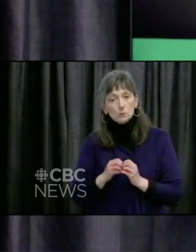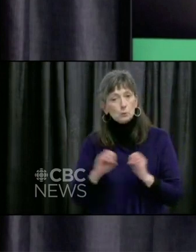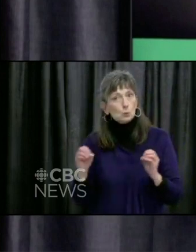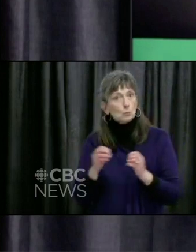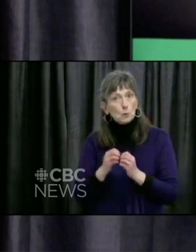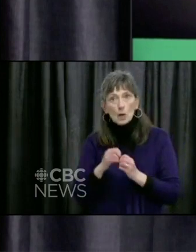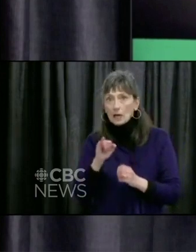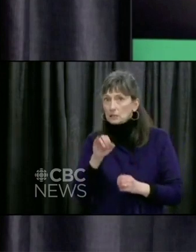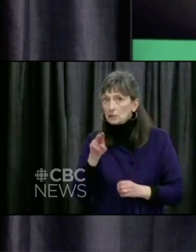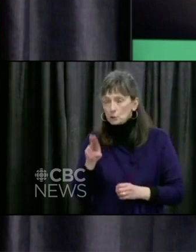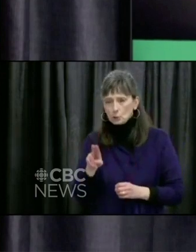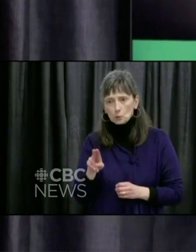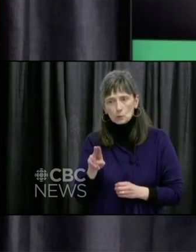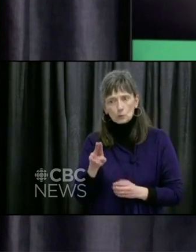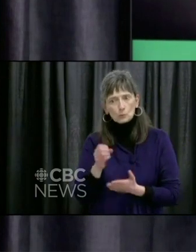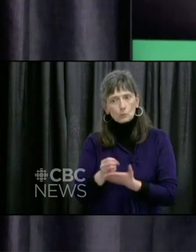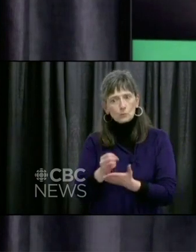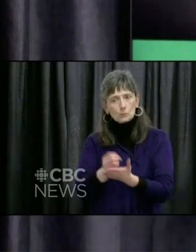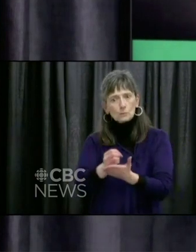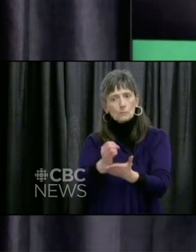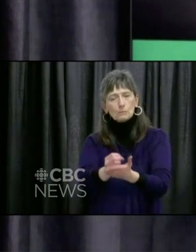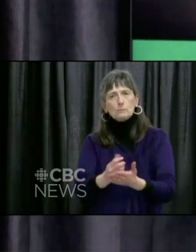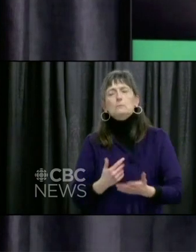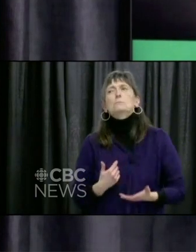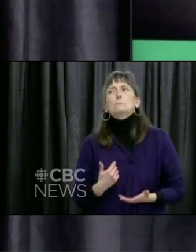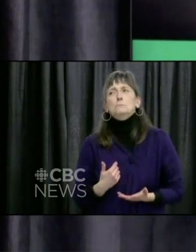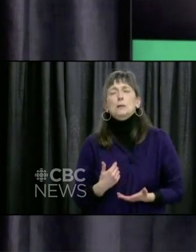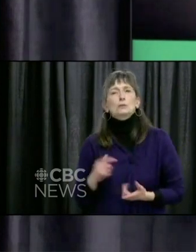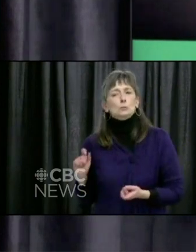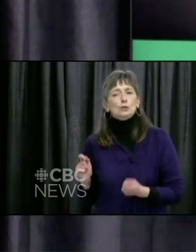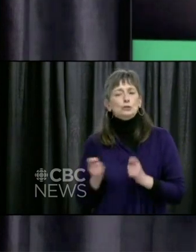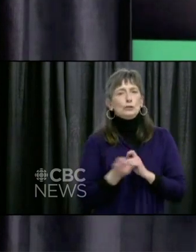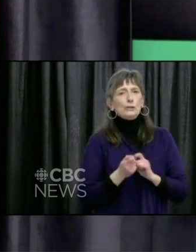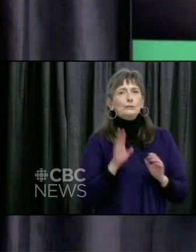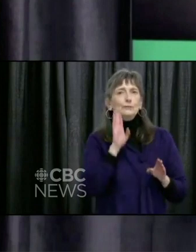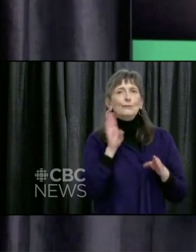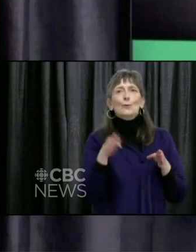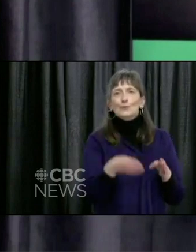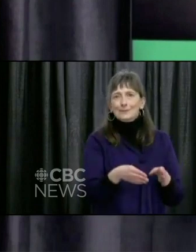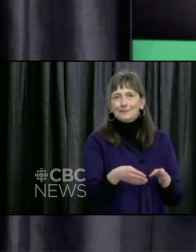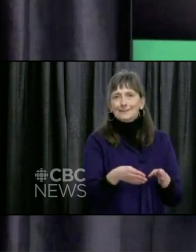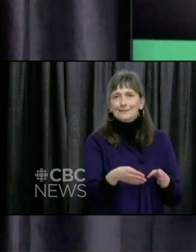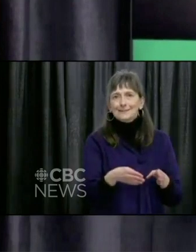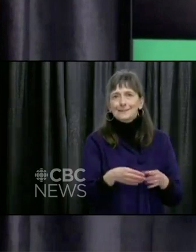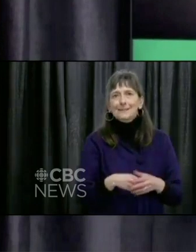admissions. And so if you were to look, for instance, the modeling that was done in